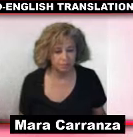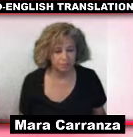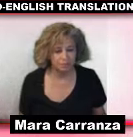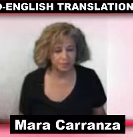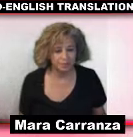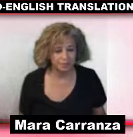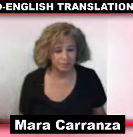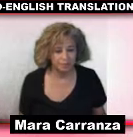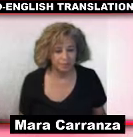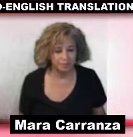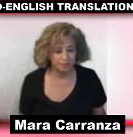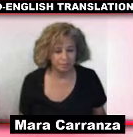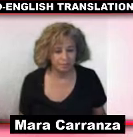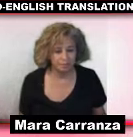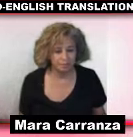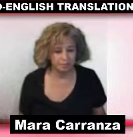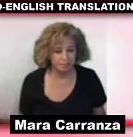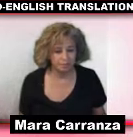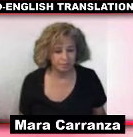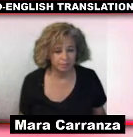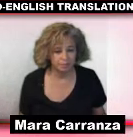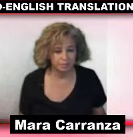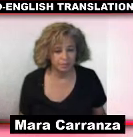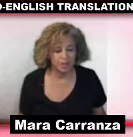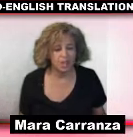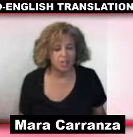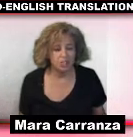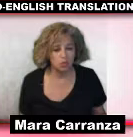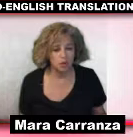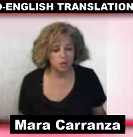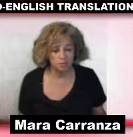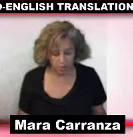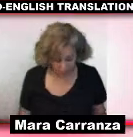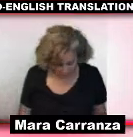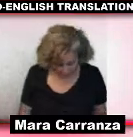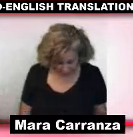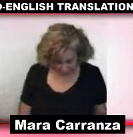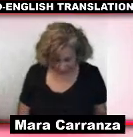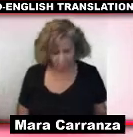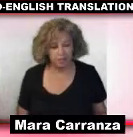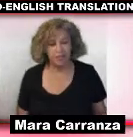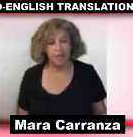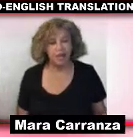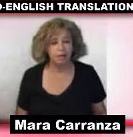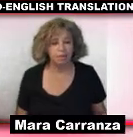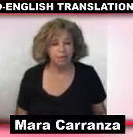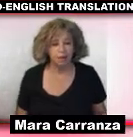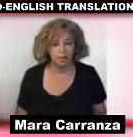el principal tema que le dijo López Obrador a tratar So where the principal theme that